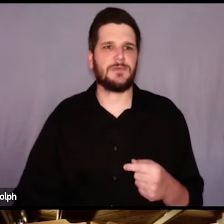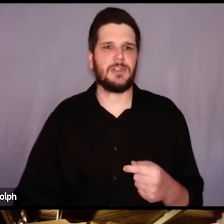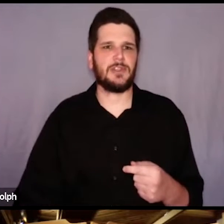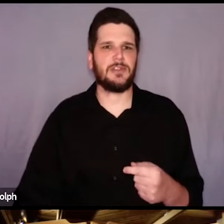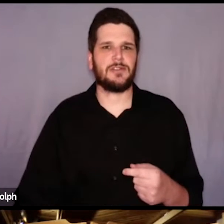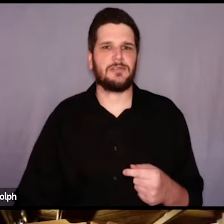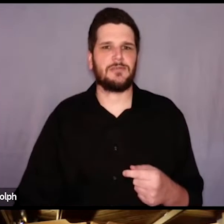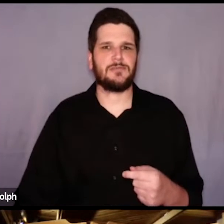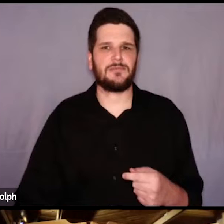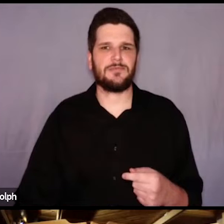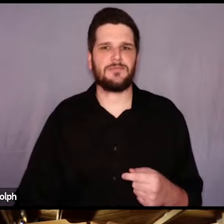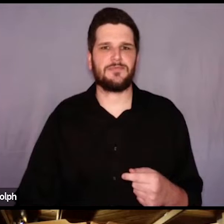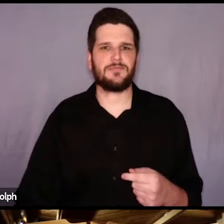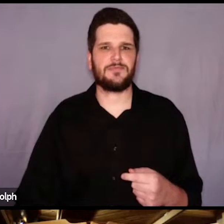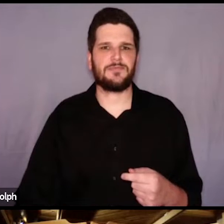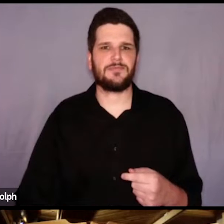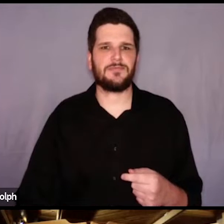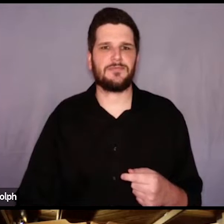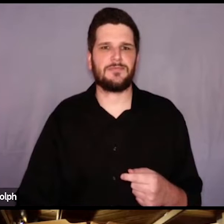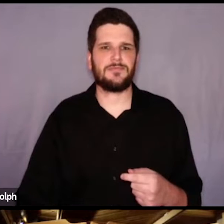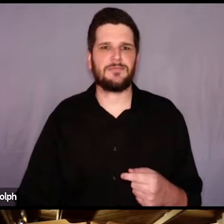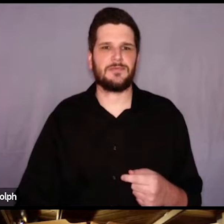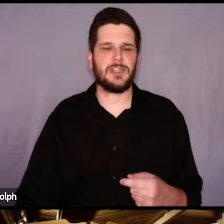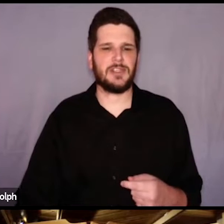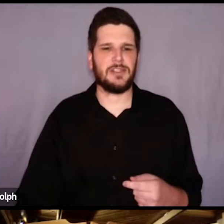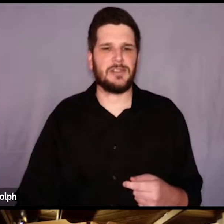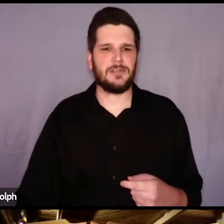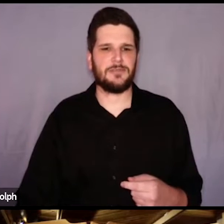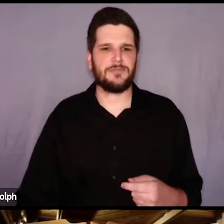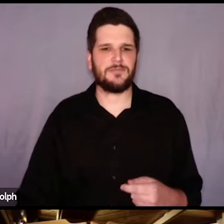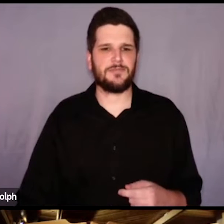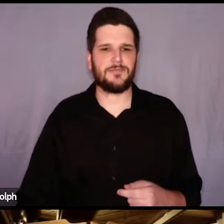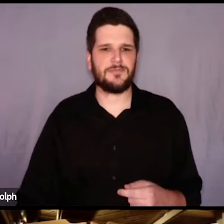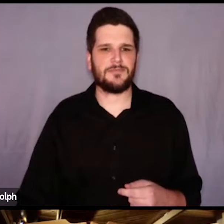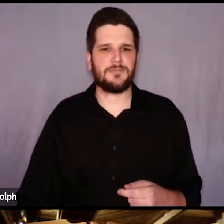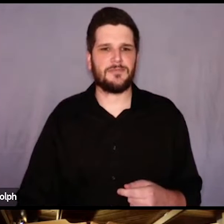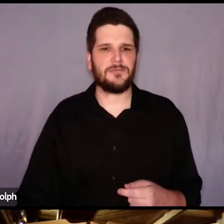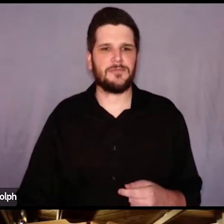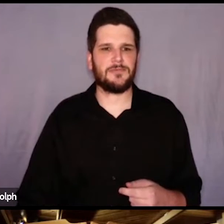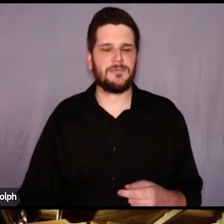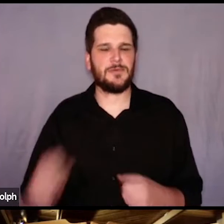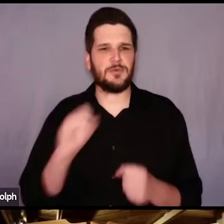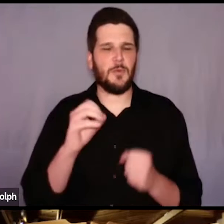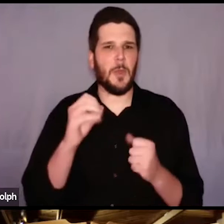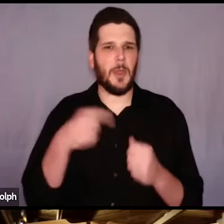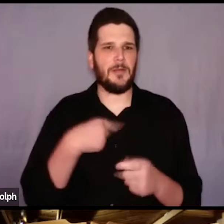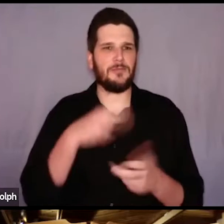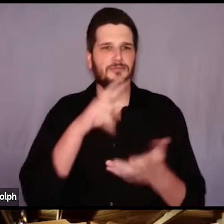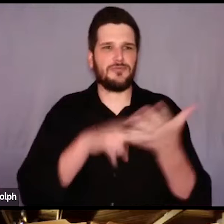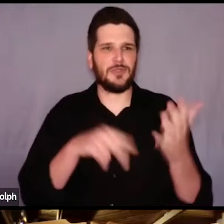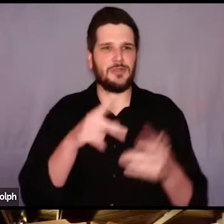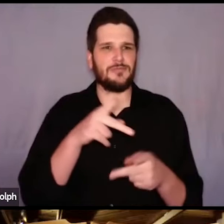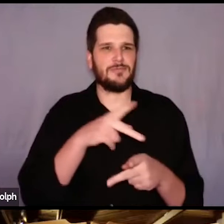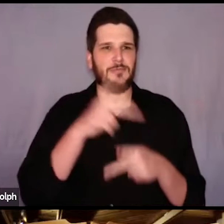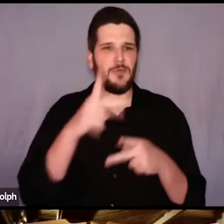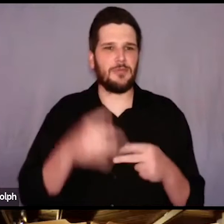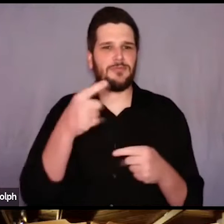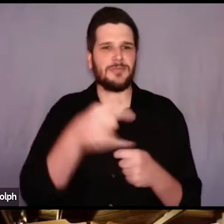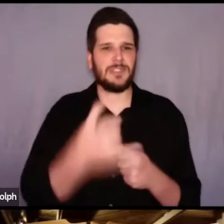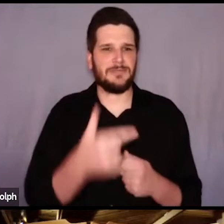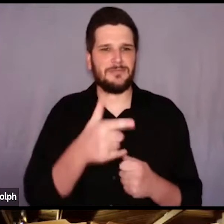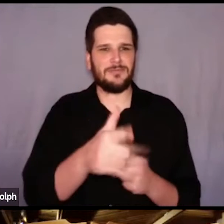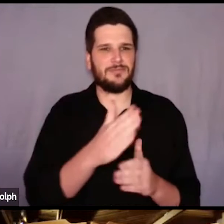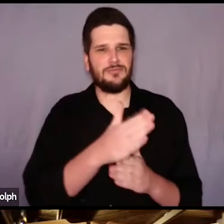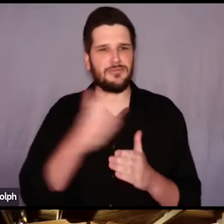on their own terms. They dictate, they demand. Wiping their own ass defines them as a man. Not needing another is what makes